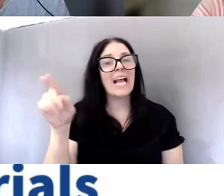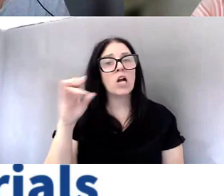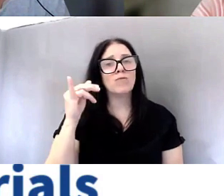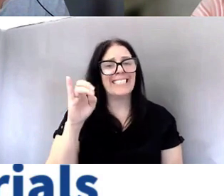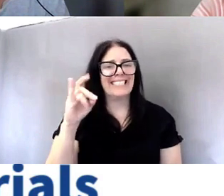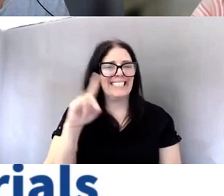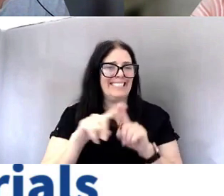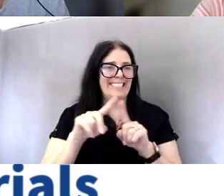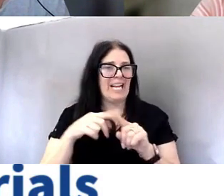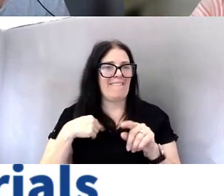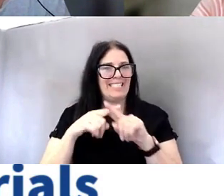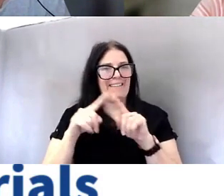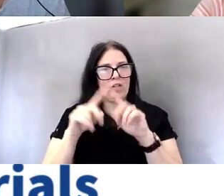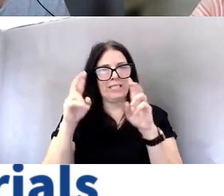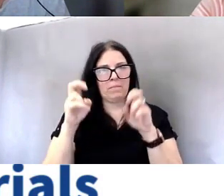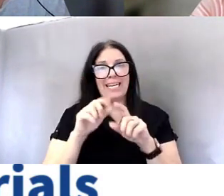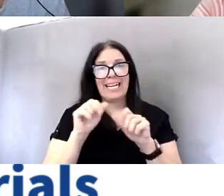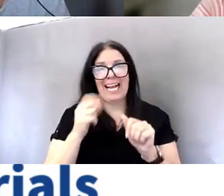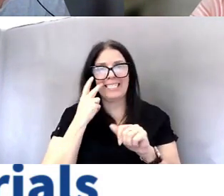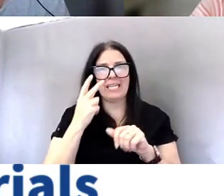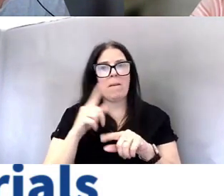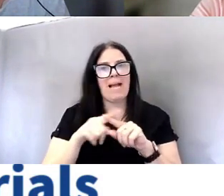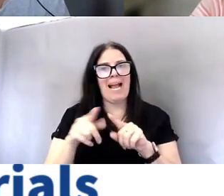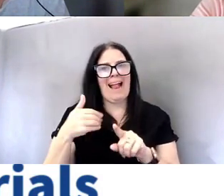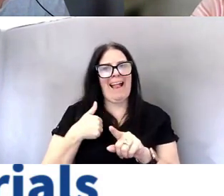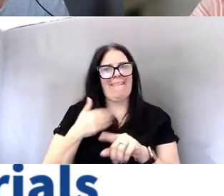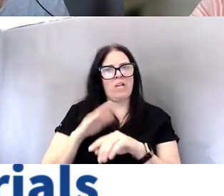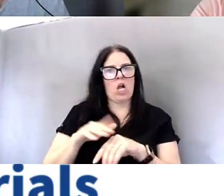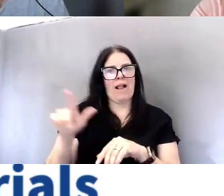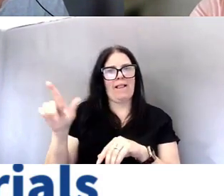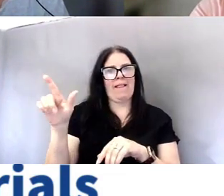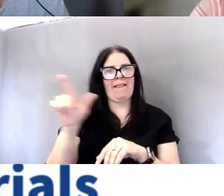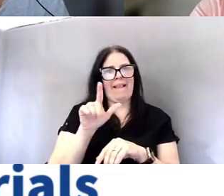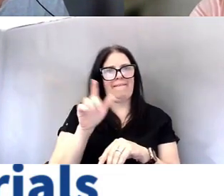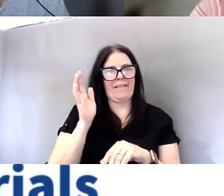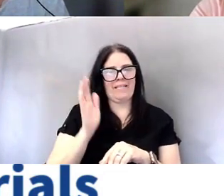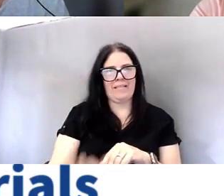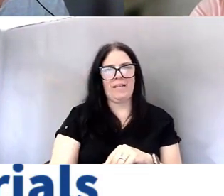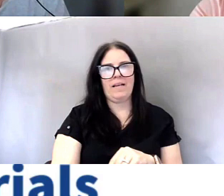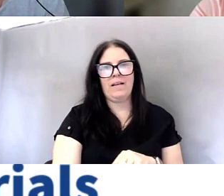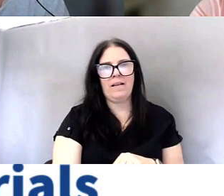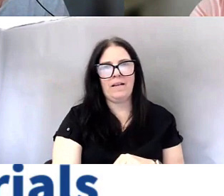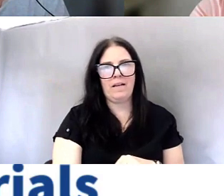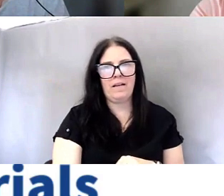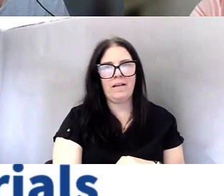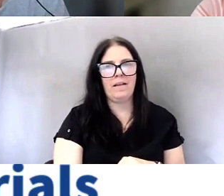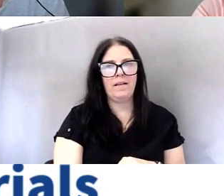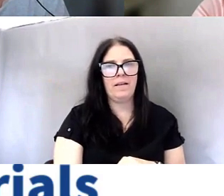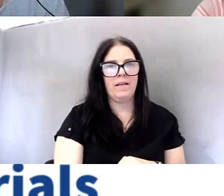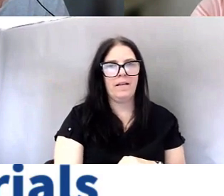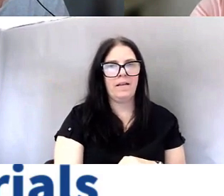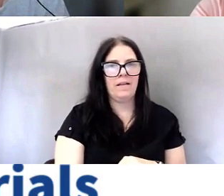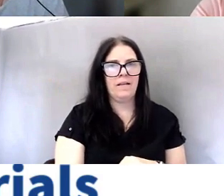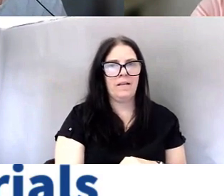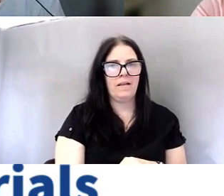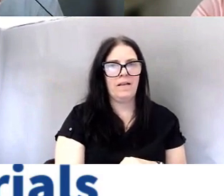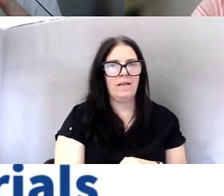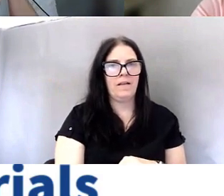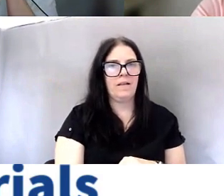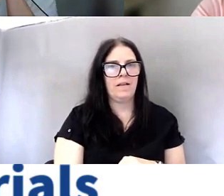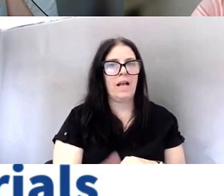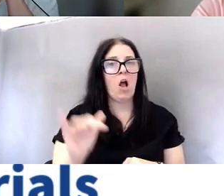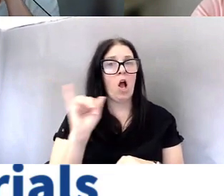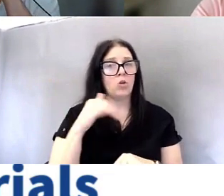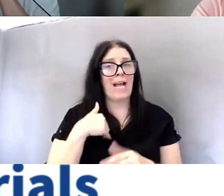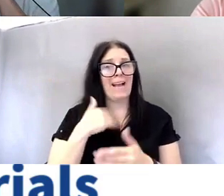subjects that are on the site, but you can find them on the left. And we also have some information about the licenses